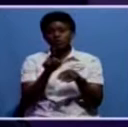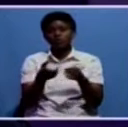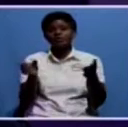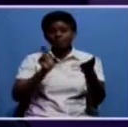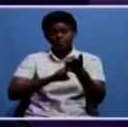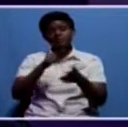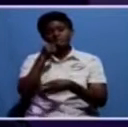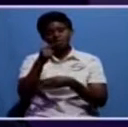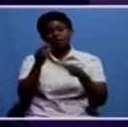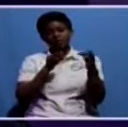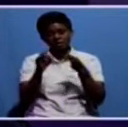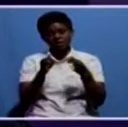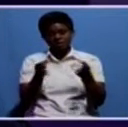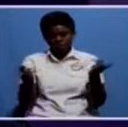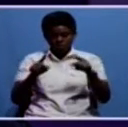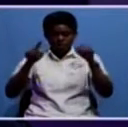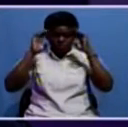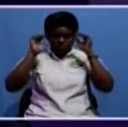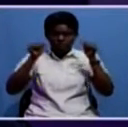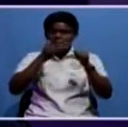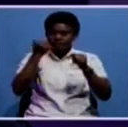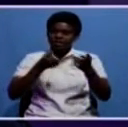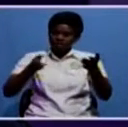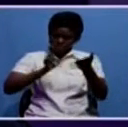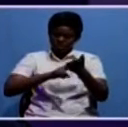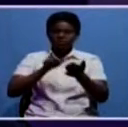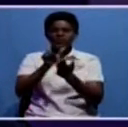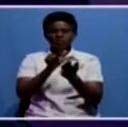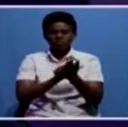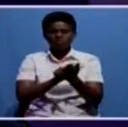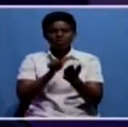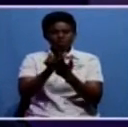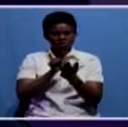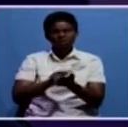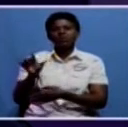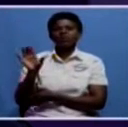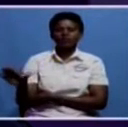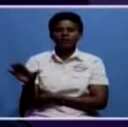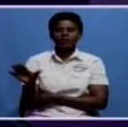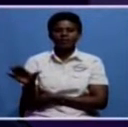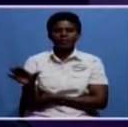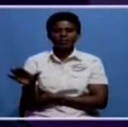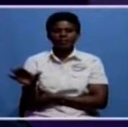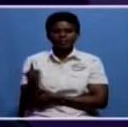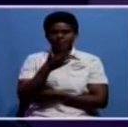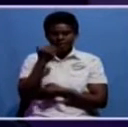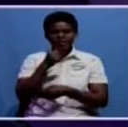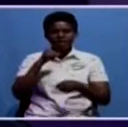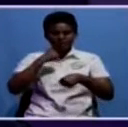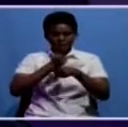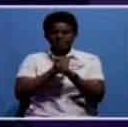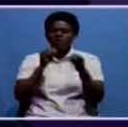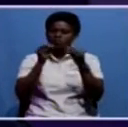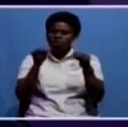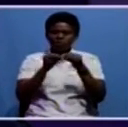emphasize, when the president said we have to revisit the law is there, but he means that we may have to make it even more clear so